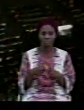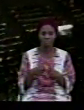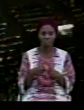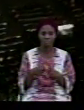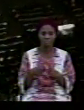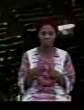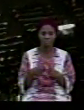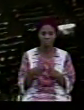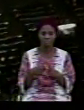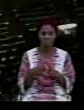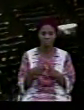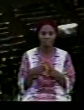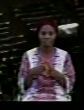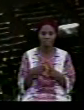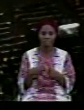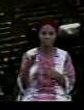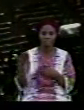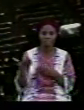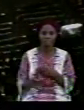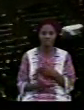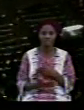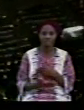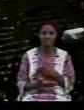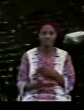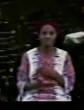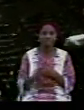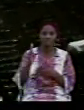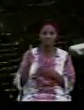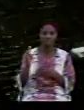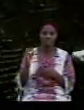of life. Welcome, Bishop